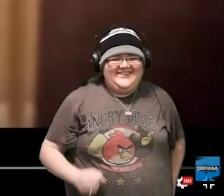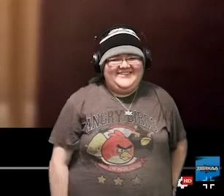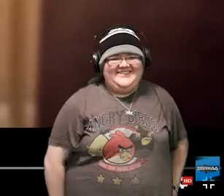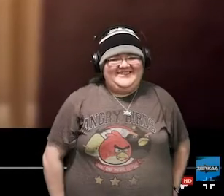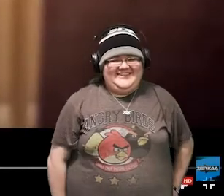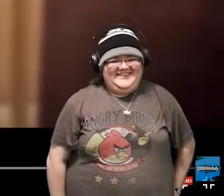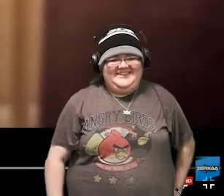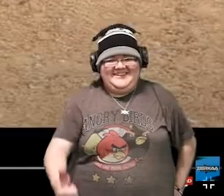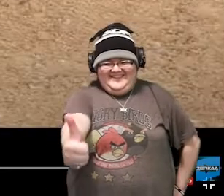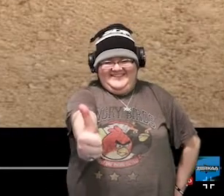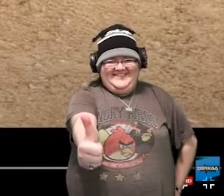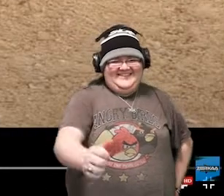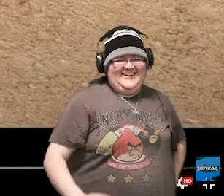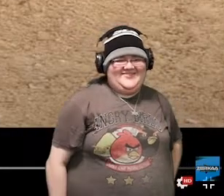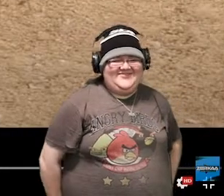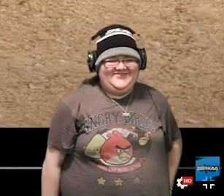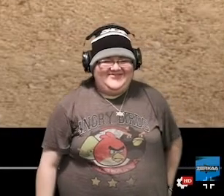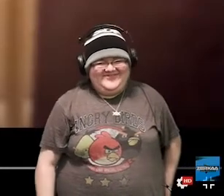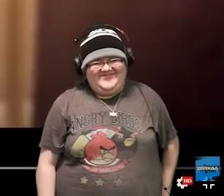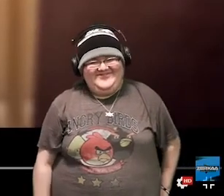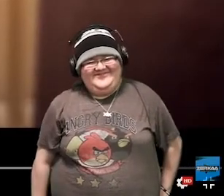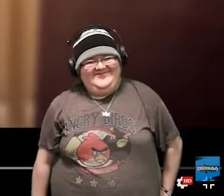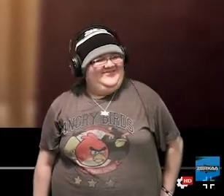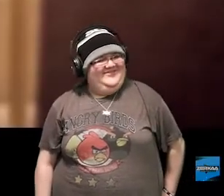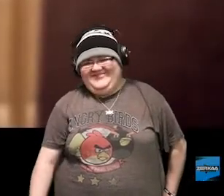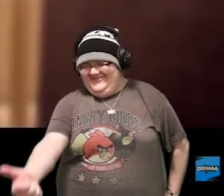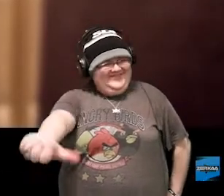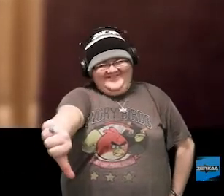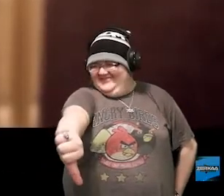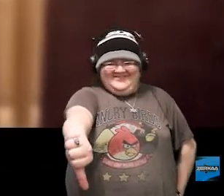then. It's got me as Julius Caesar. Yep.